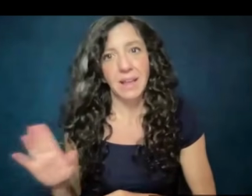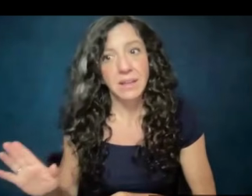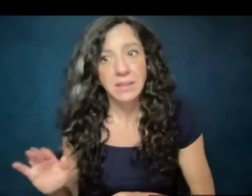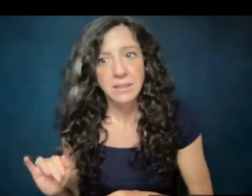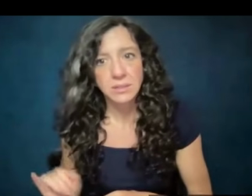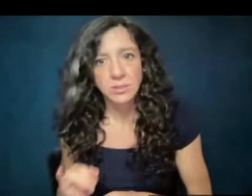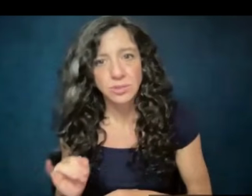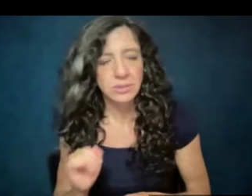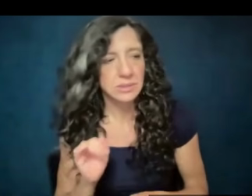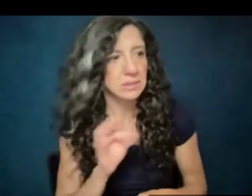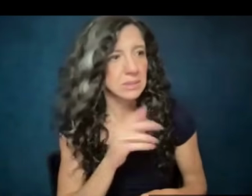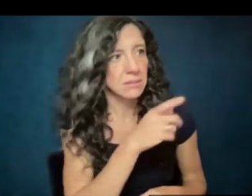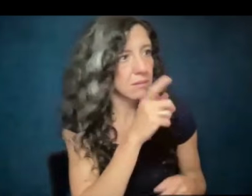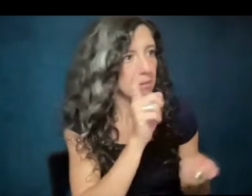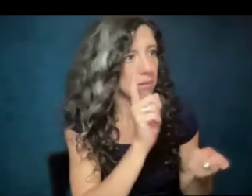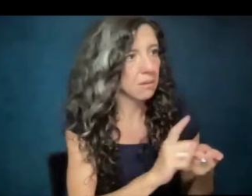about